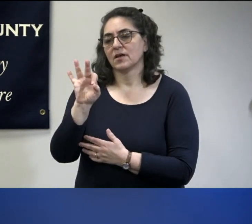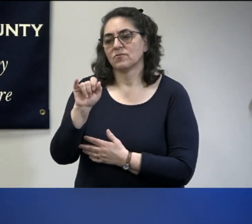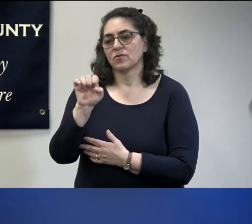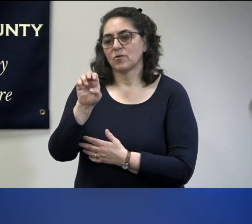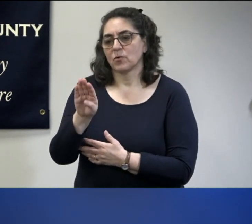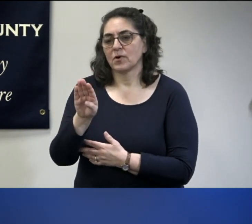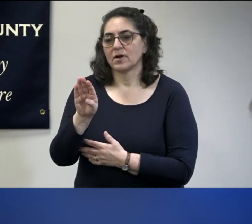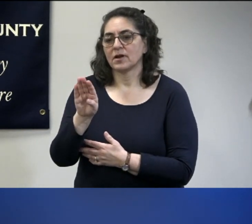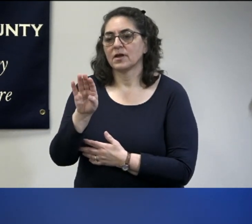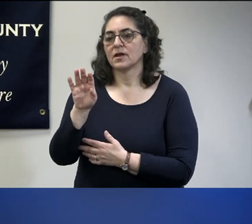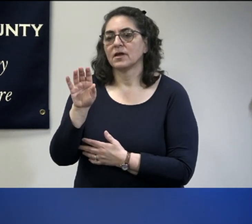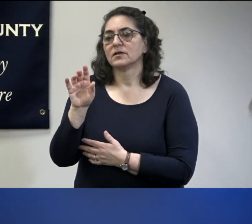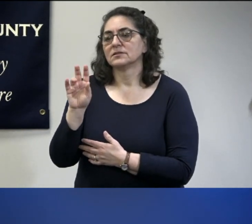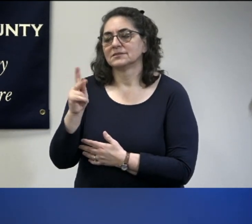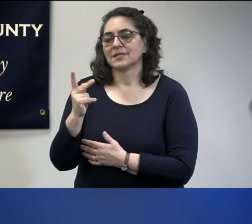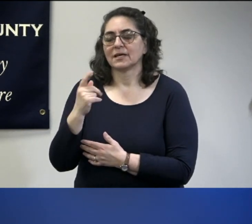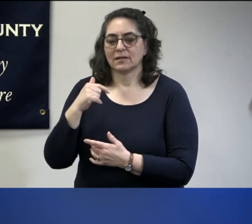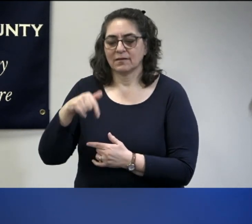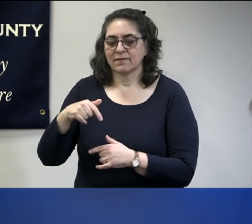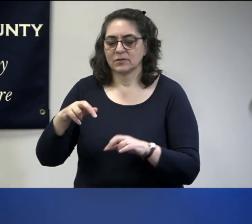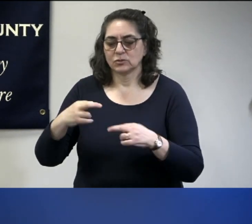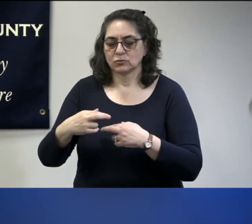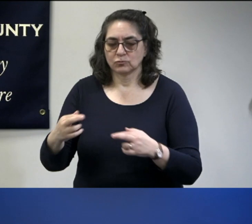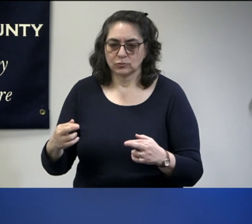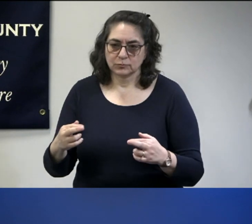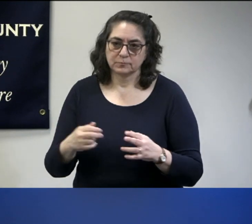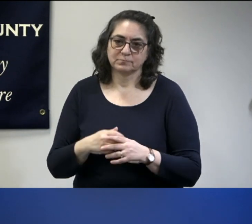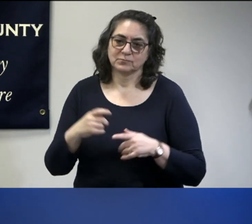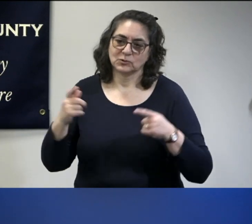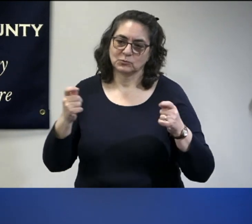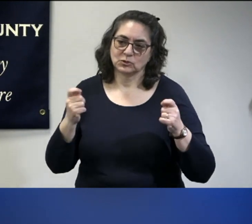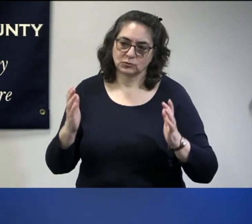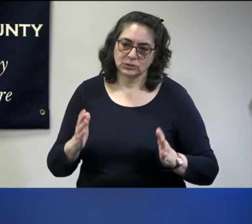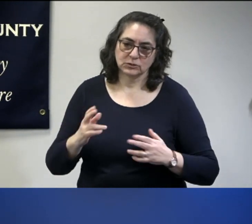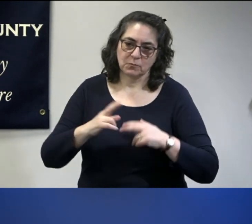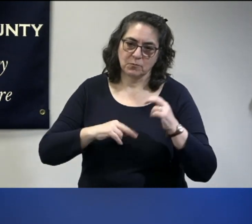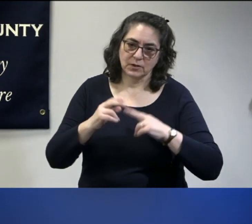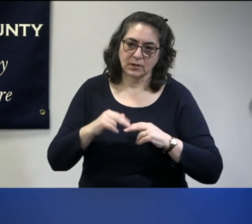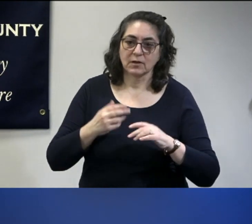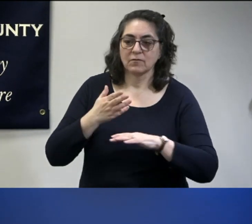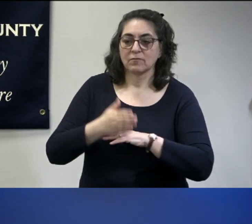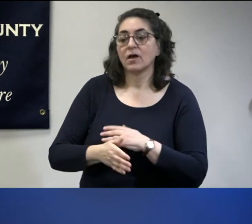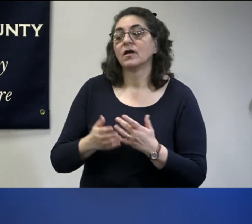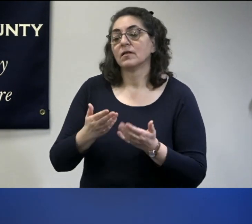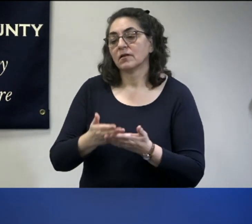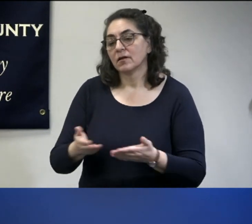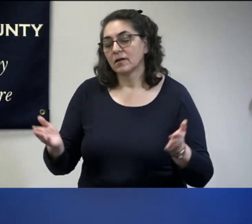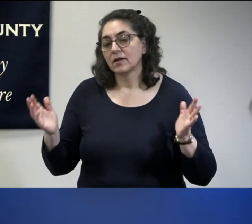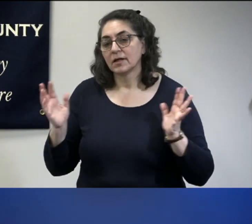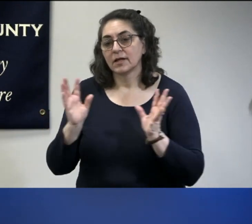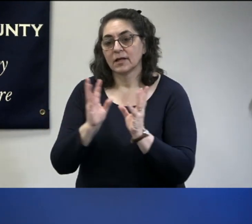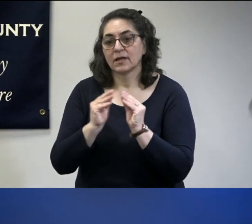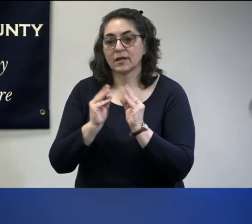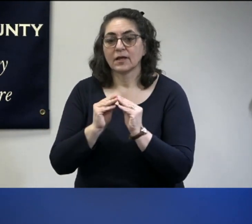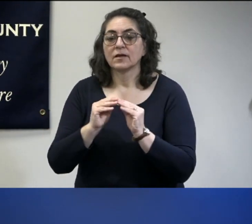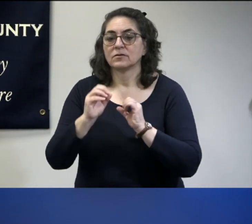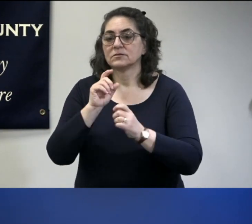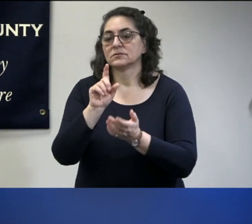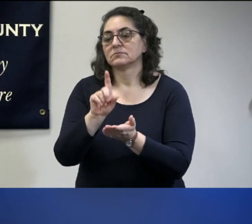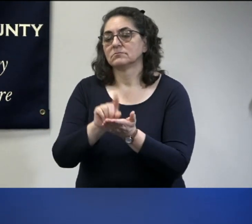Friday, February 2nd, in this room, Passaic County Administration Building. The following public hearing was noticed in the Herald News and the Record